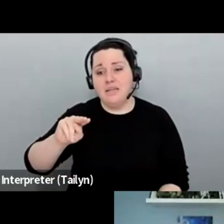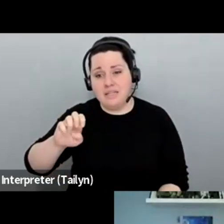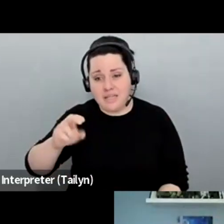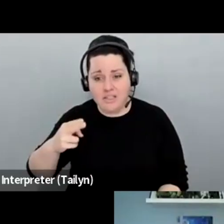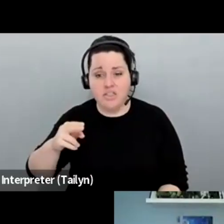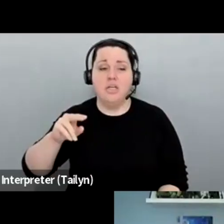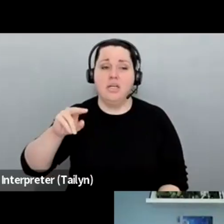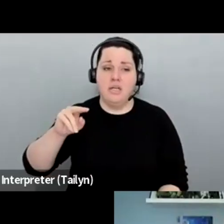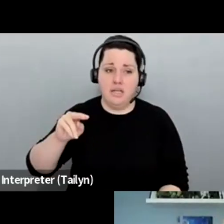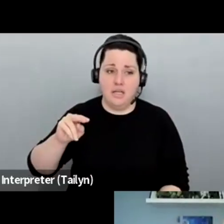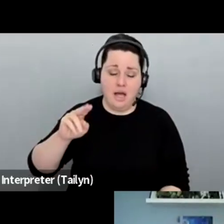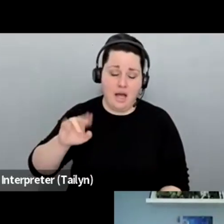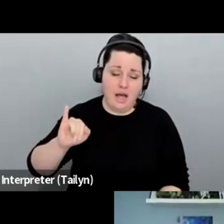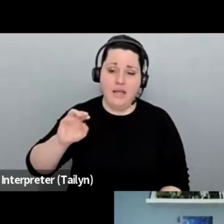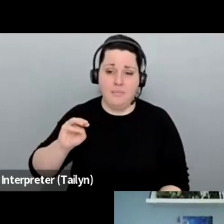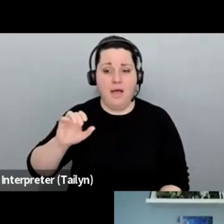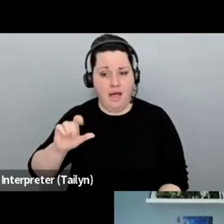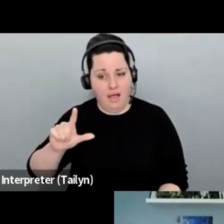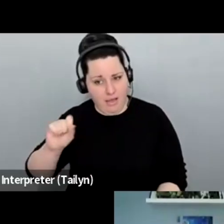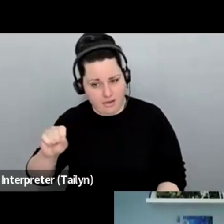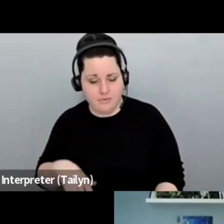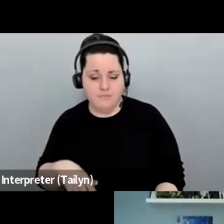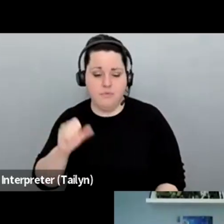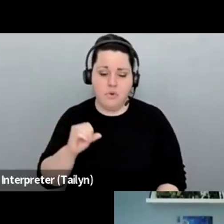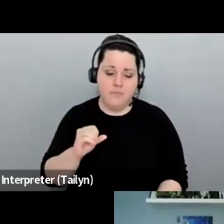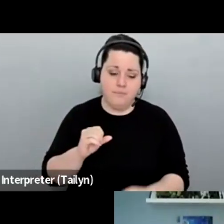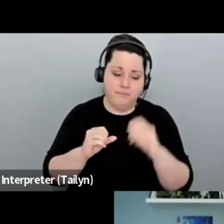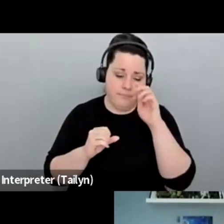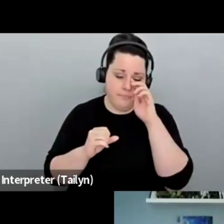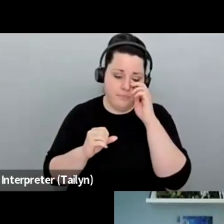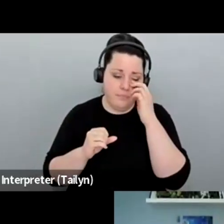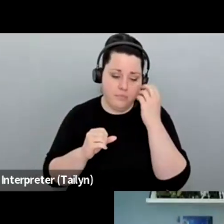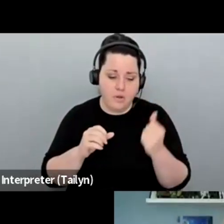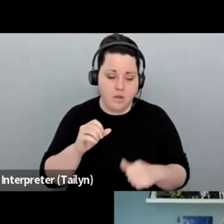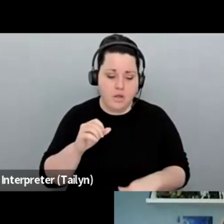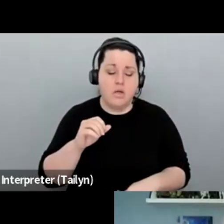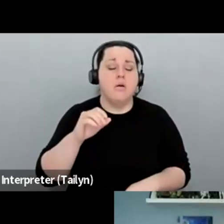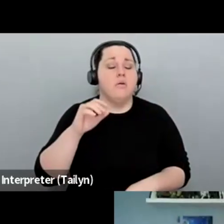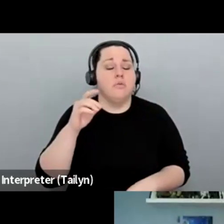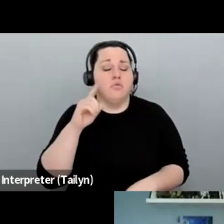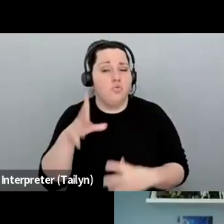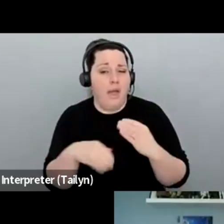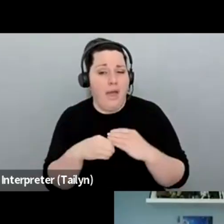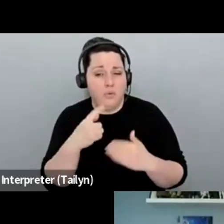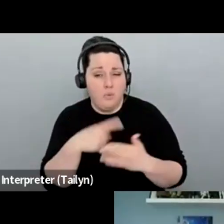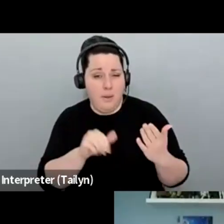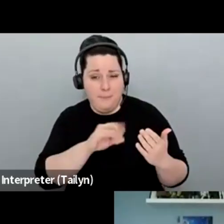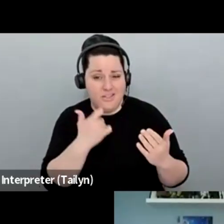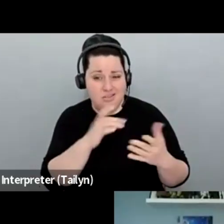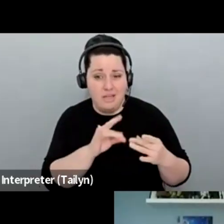the IMLS. Who's Yeah. going to go? So just to tag on to what Amanda was saying, everything has